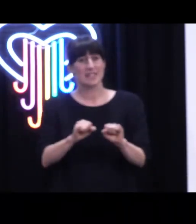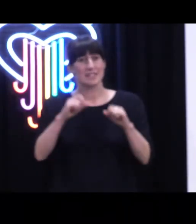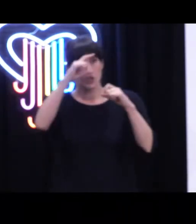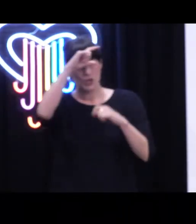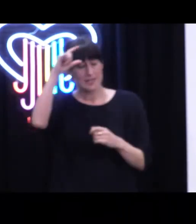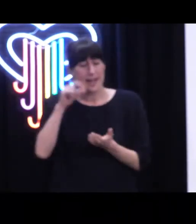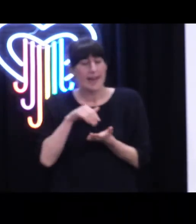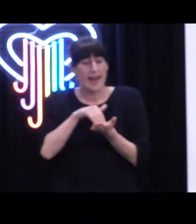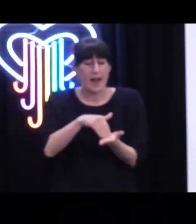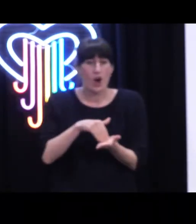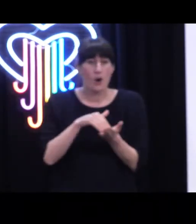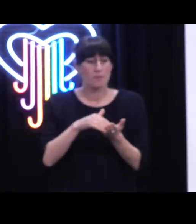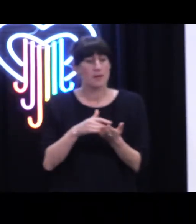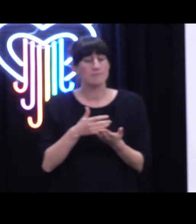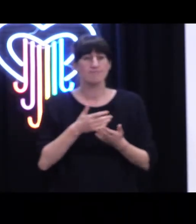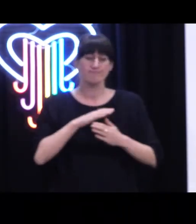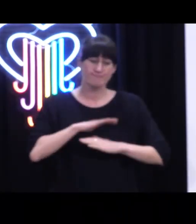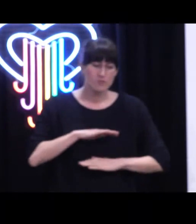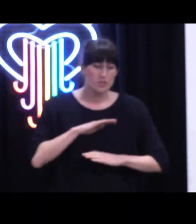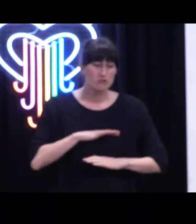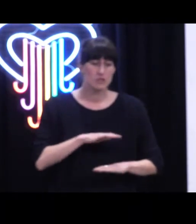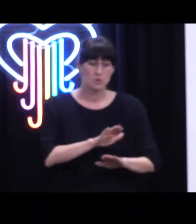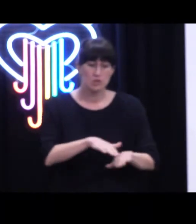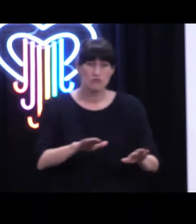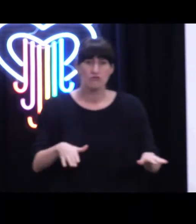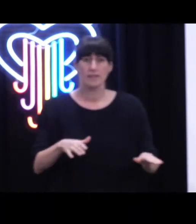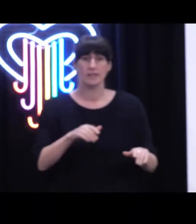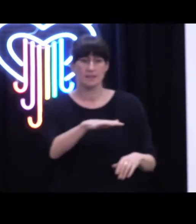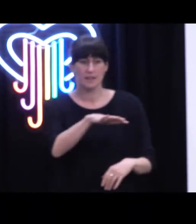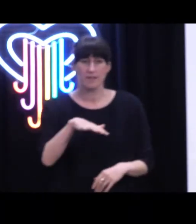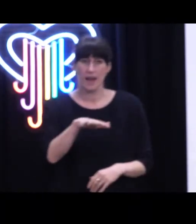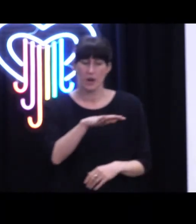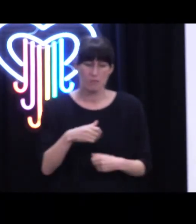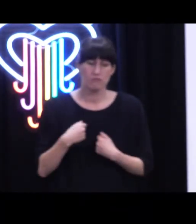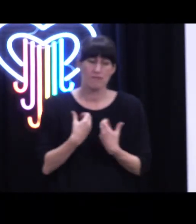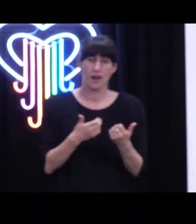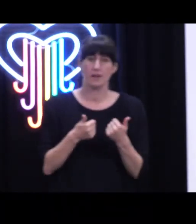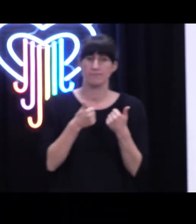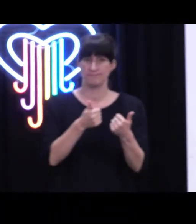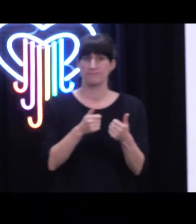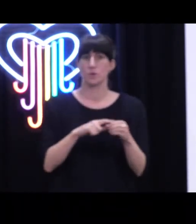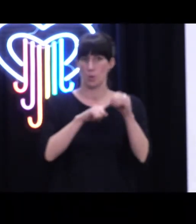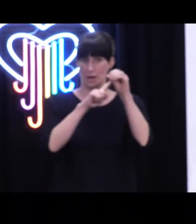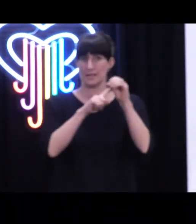required and provide reassurance to both those children and their whānau that they are getting the care they need.